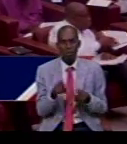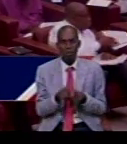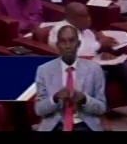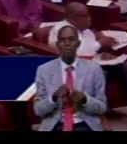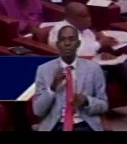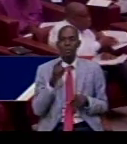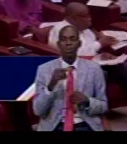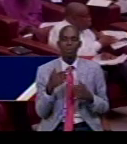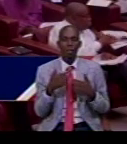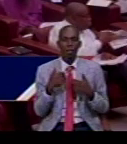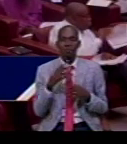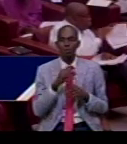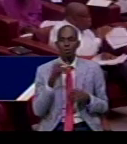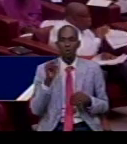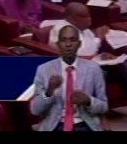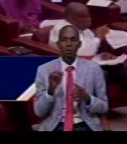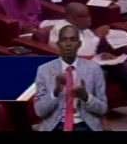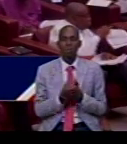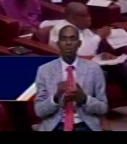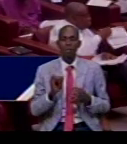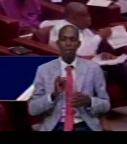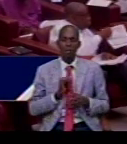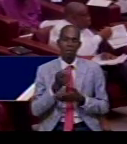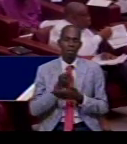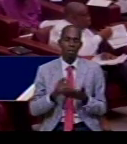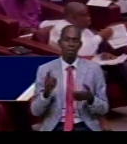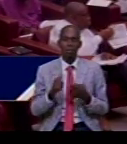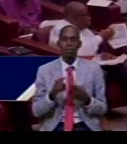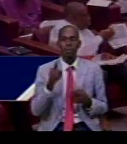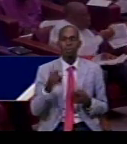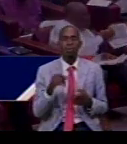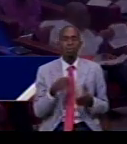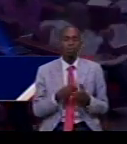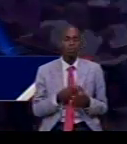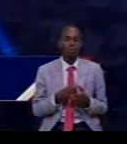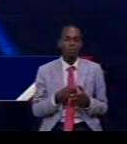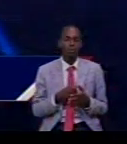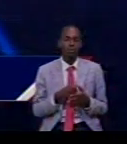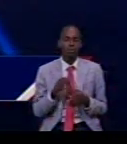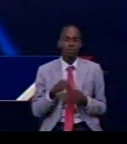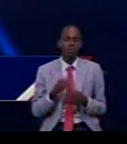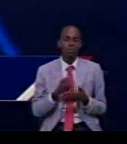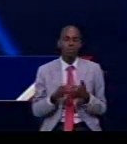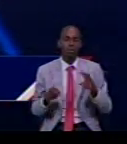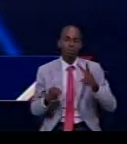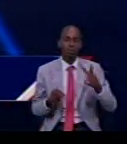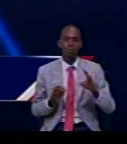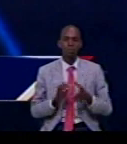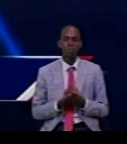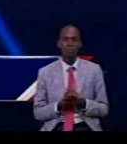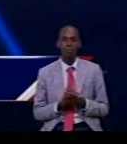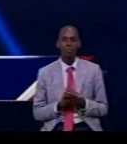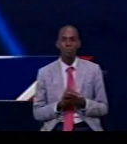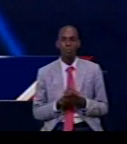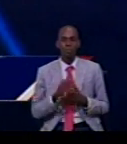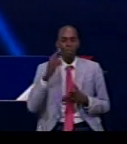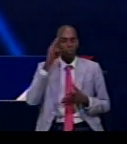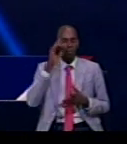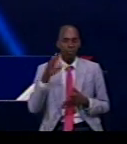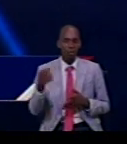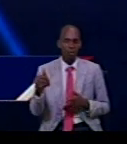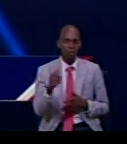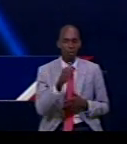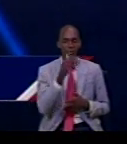no need that I write unto you. In verse 2 it says, but in verse 2, for yourselves